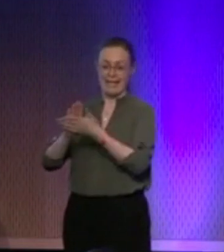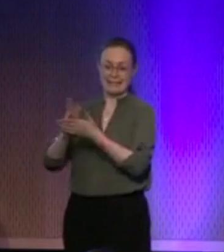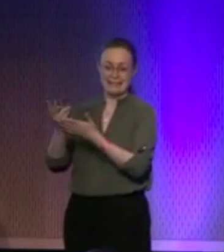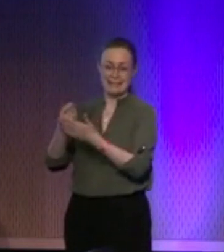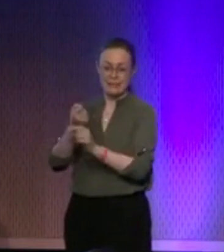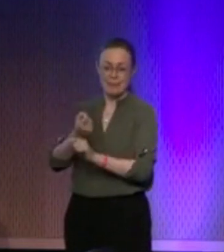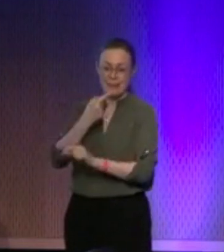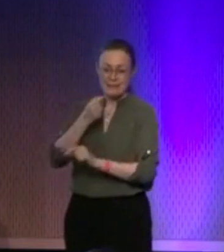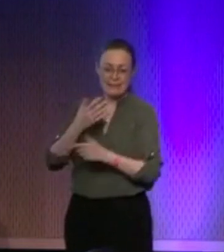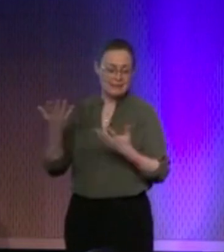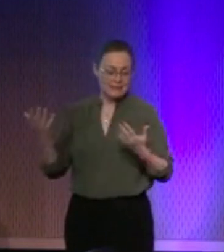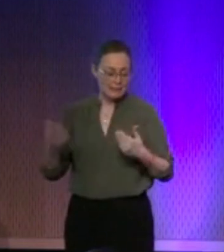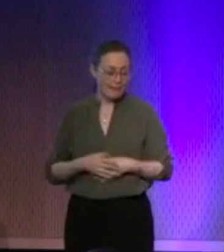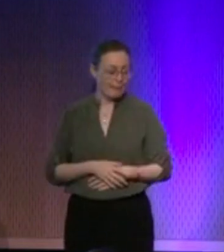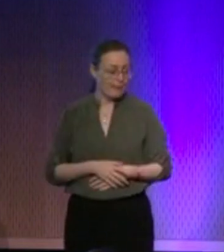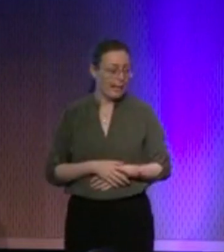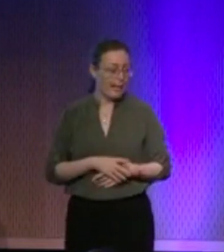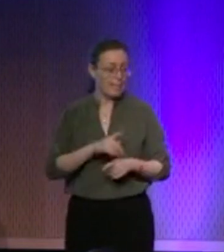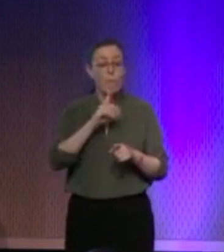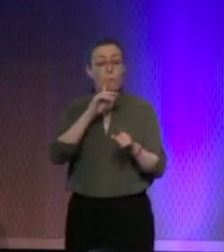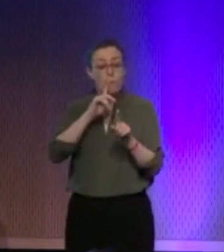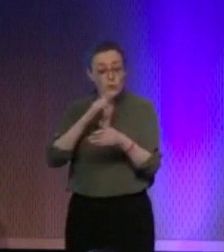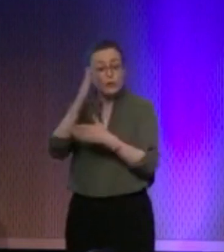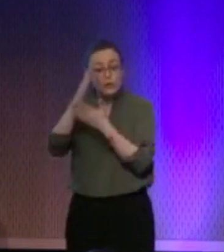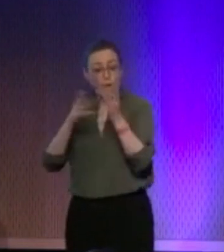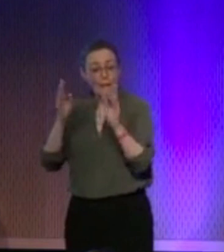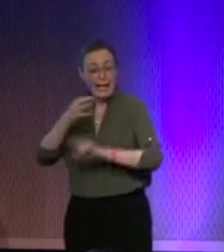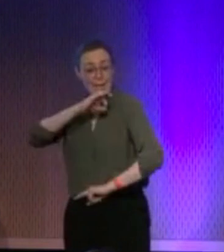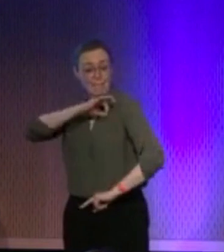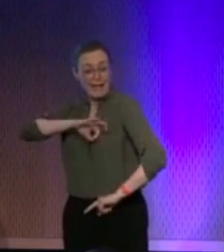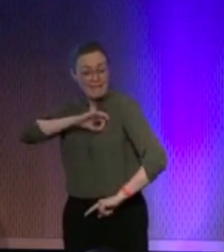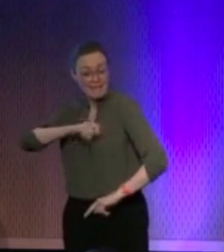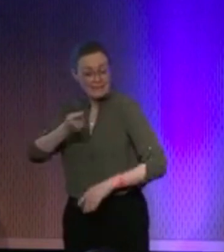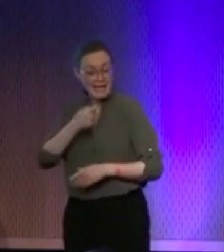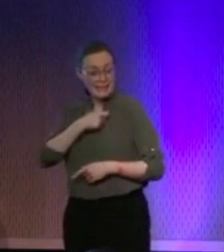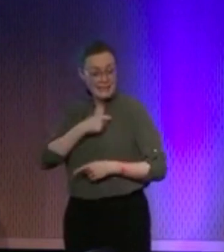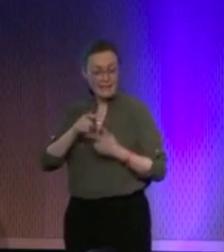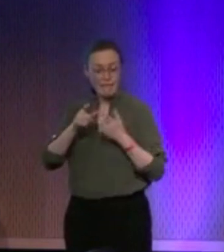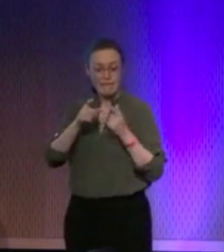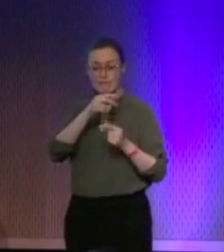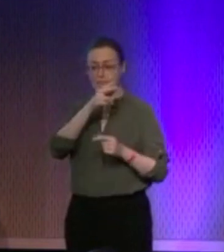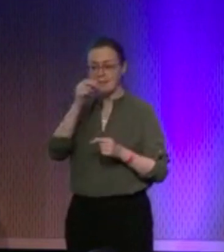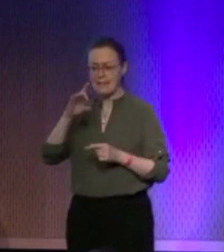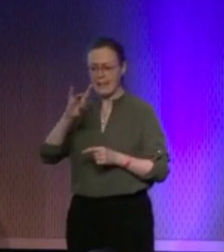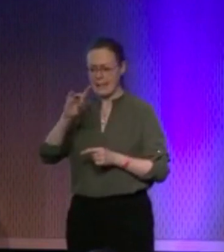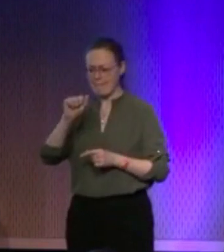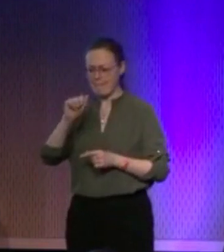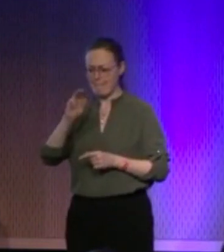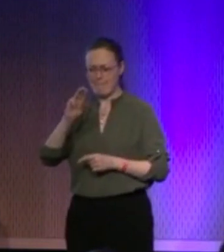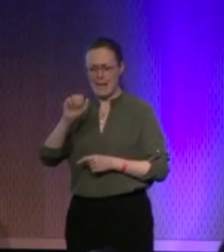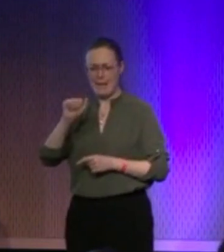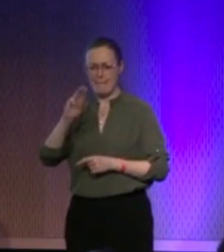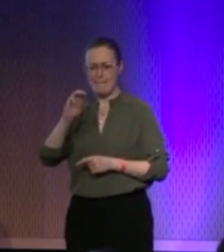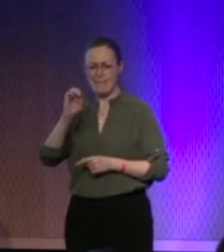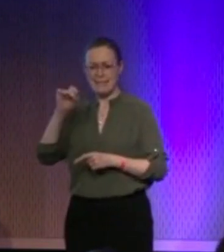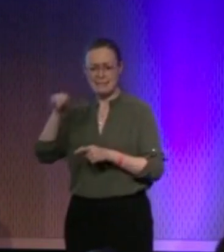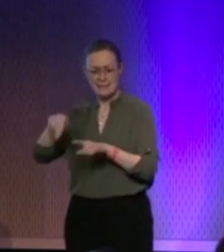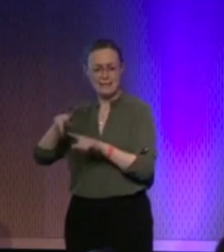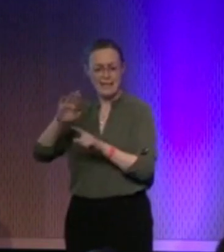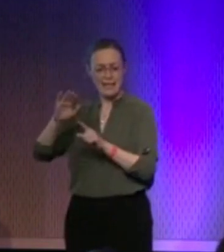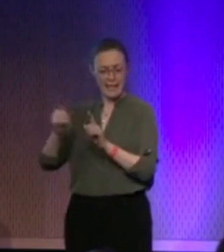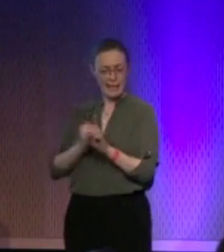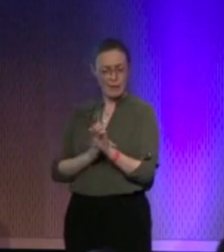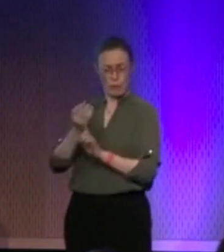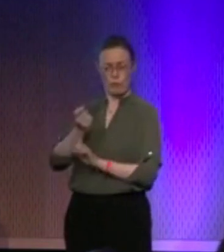be more benign, actually could be beneficial for anxiety. For instance, pregabalin or gabapentin. So,